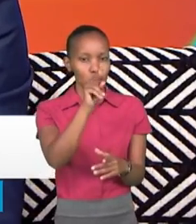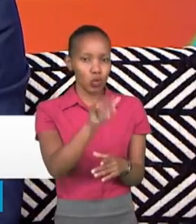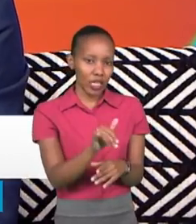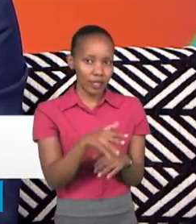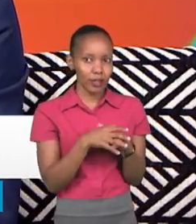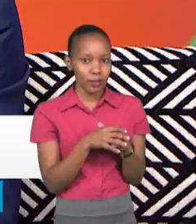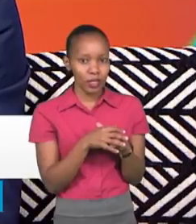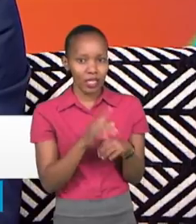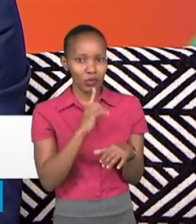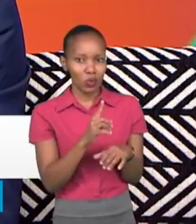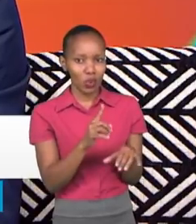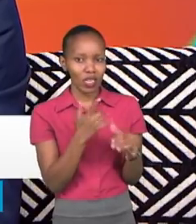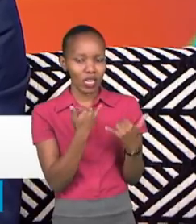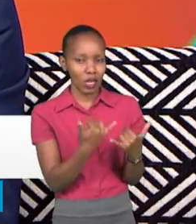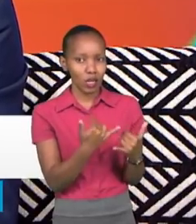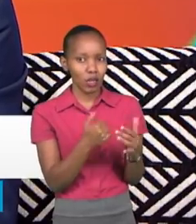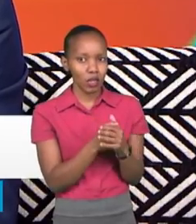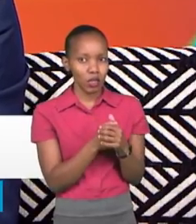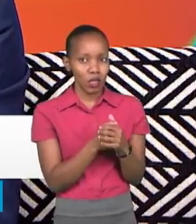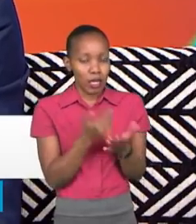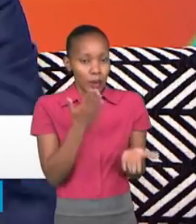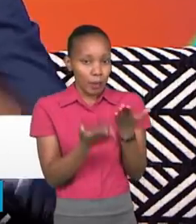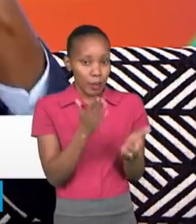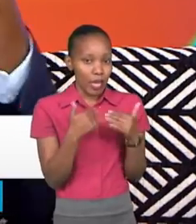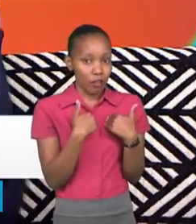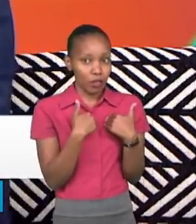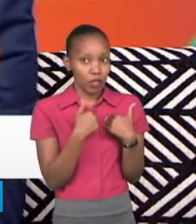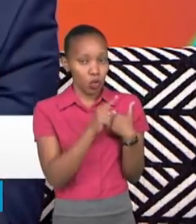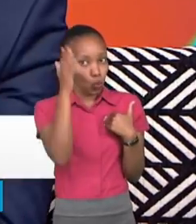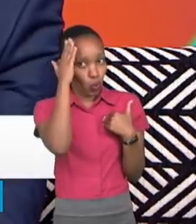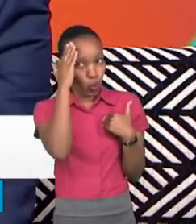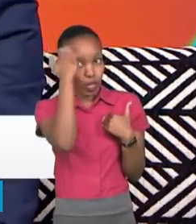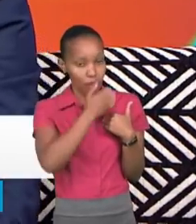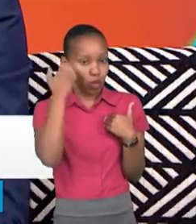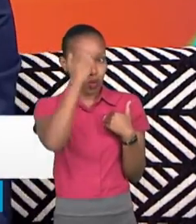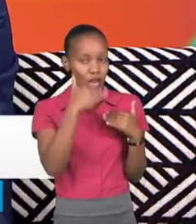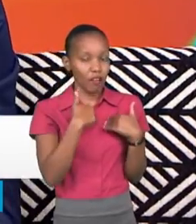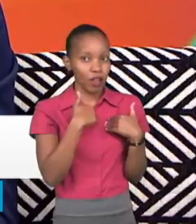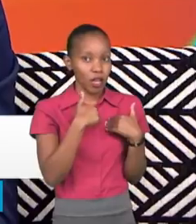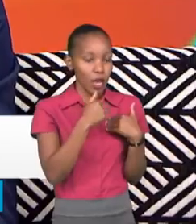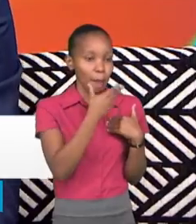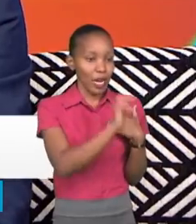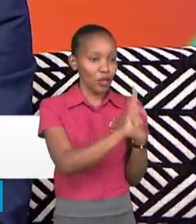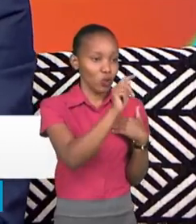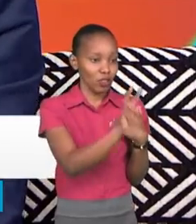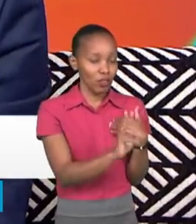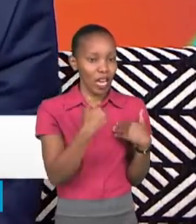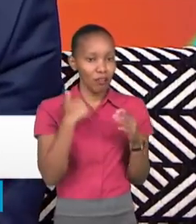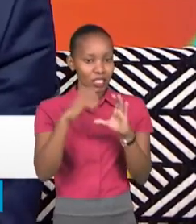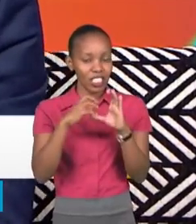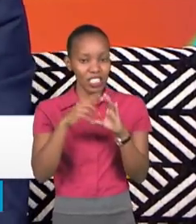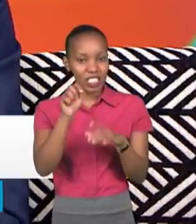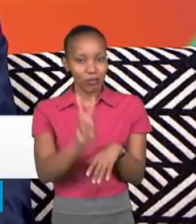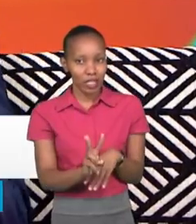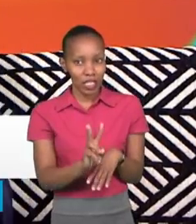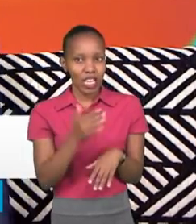Yes. Now, I see you guys maybe having, you know, in England we have Manchester United TV. We have Chelsea TV, we